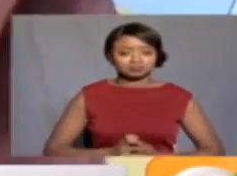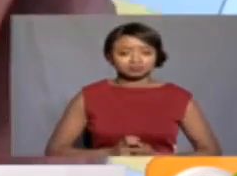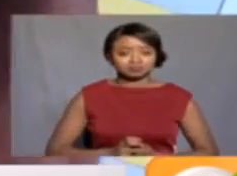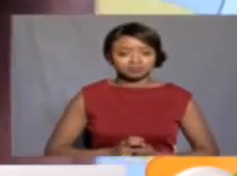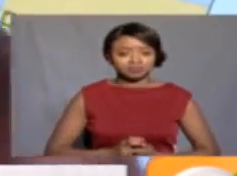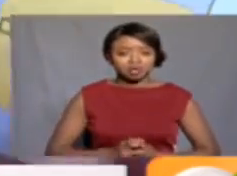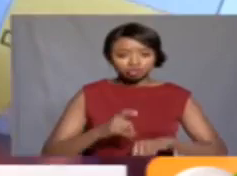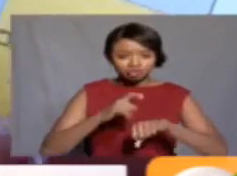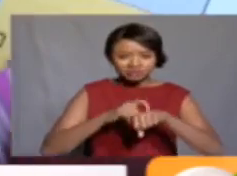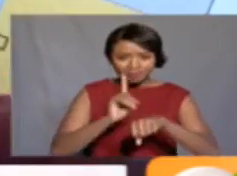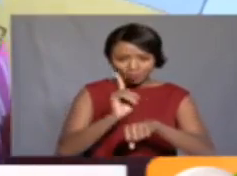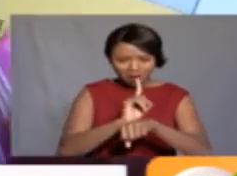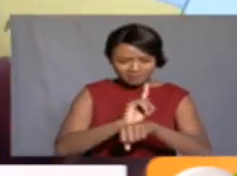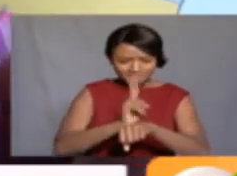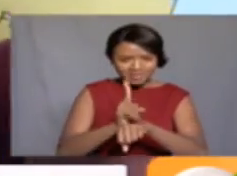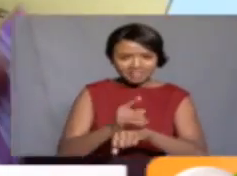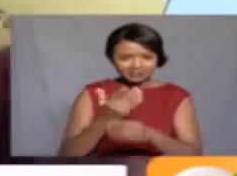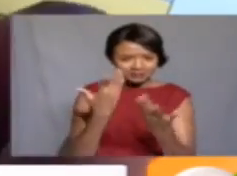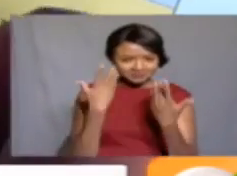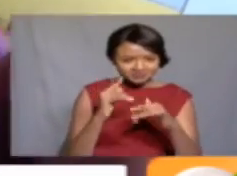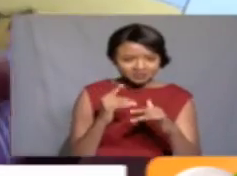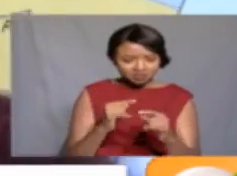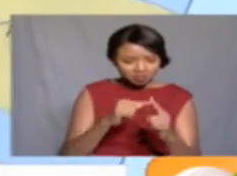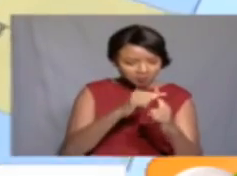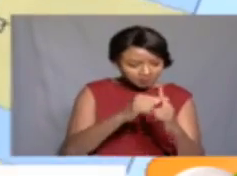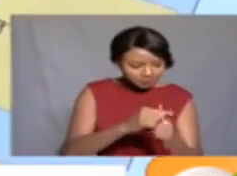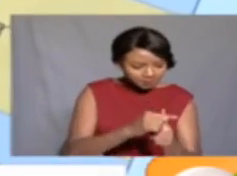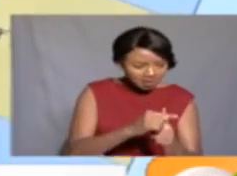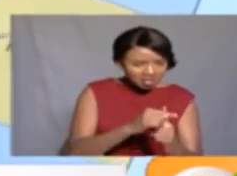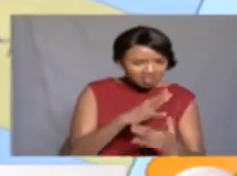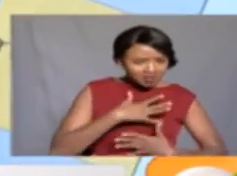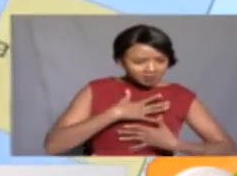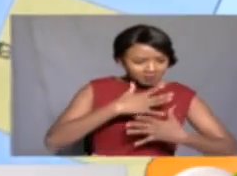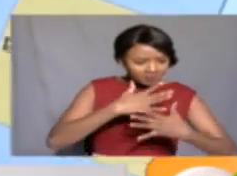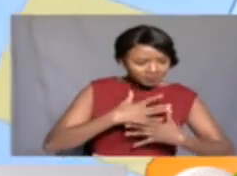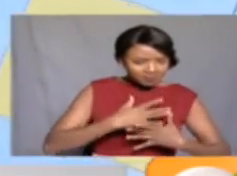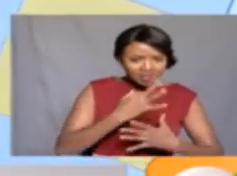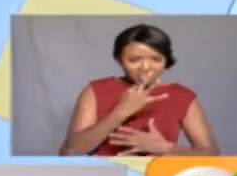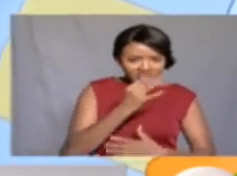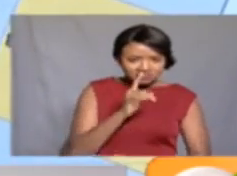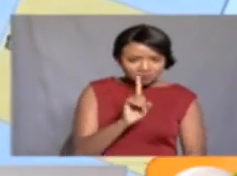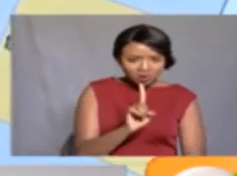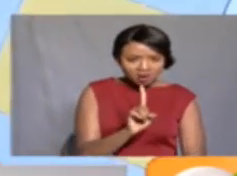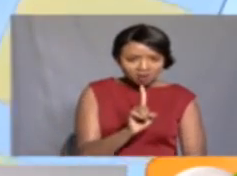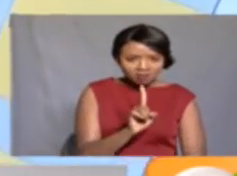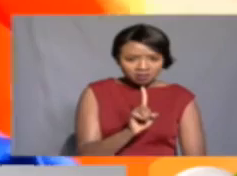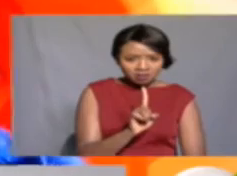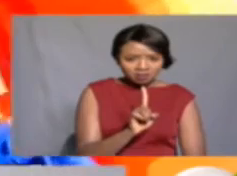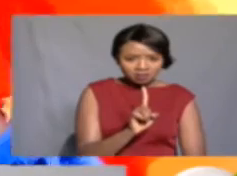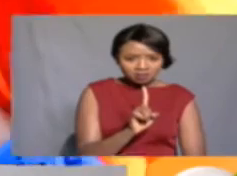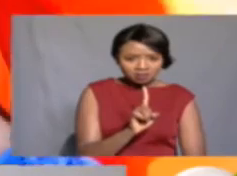the minute ends, Ajon records 31 breaths per minute for Frederick.